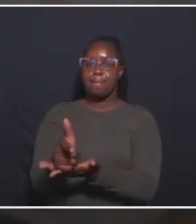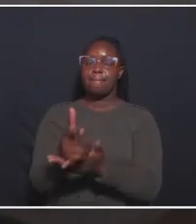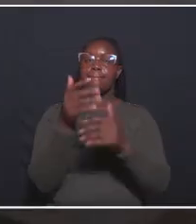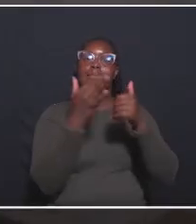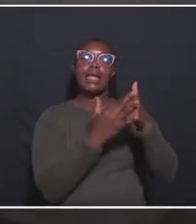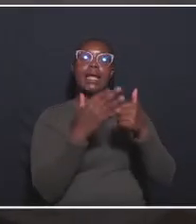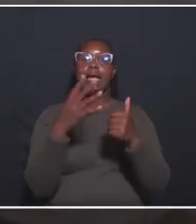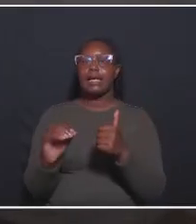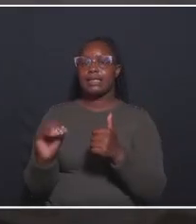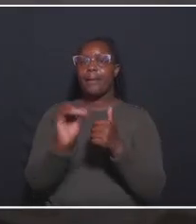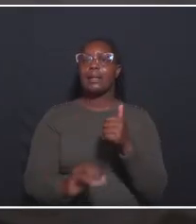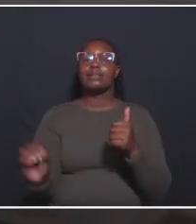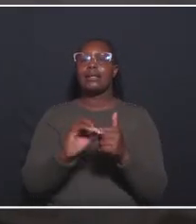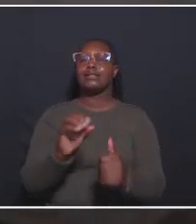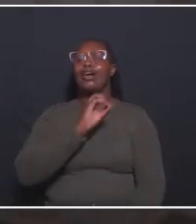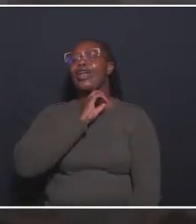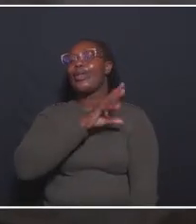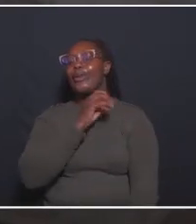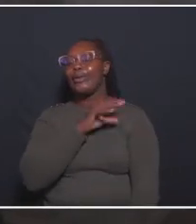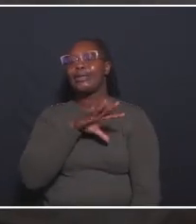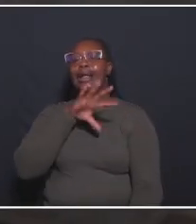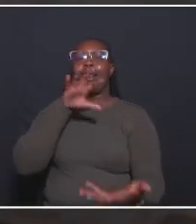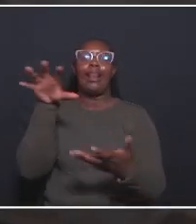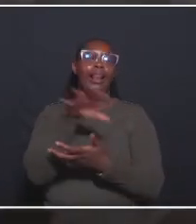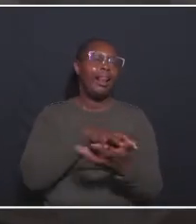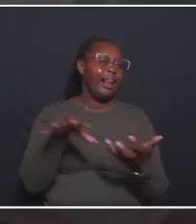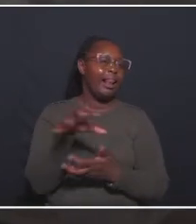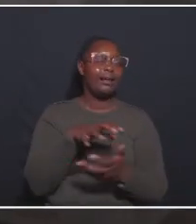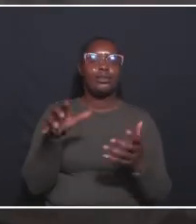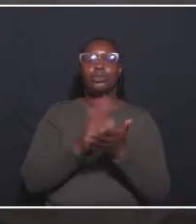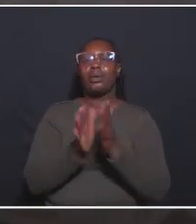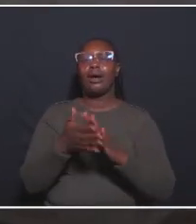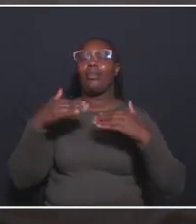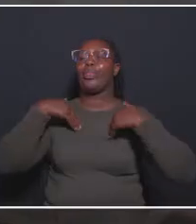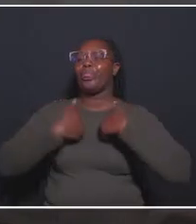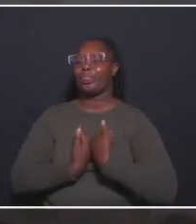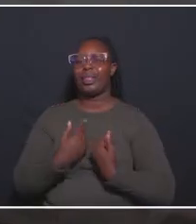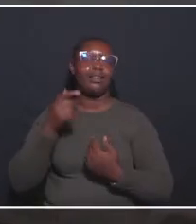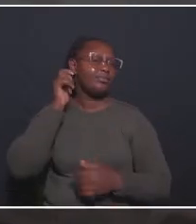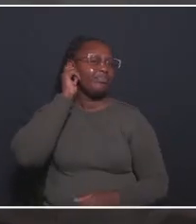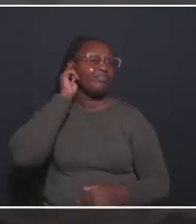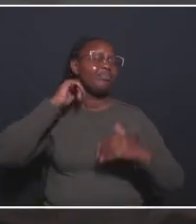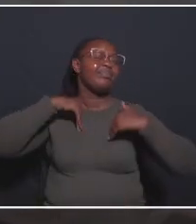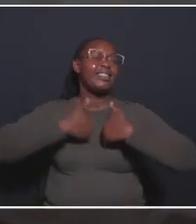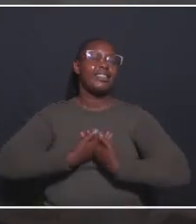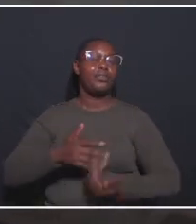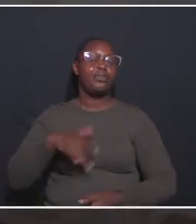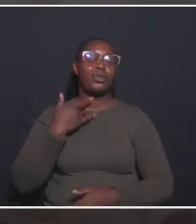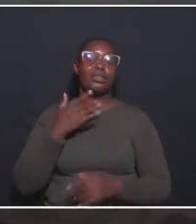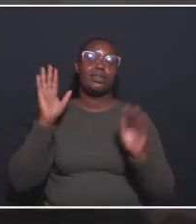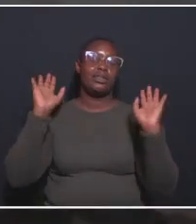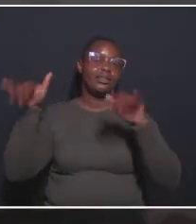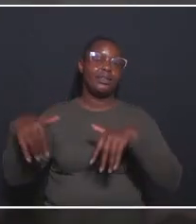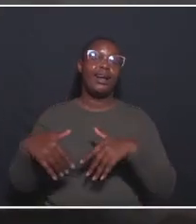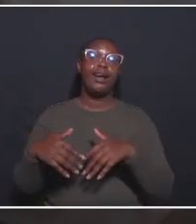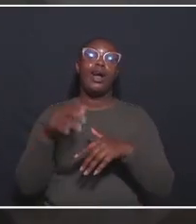80% noise and chaos, you'll get tired. Your ears will be like, okay, I've had enough. But what we did was we create a little bit